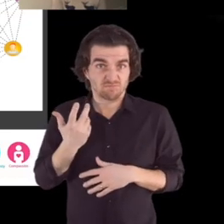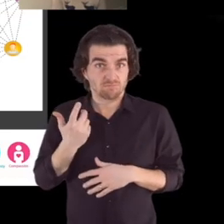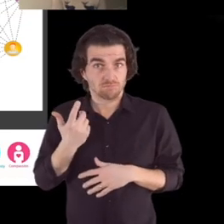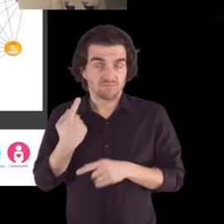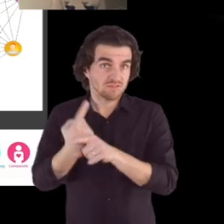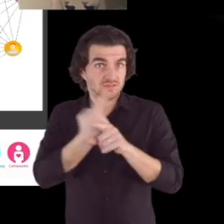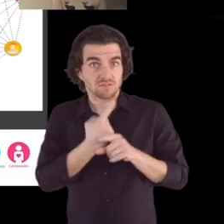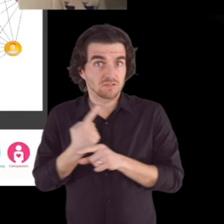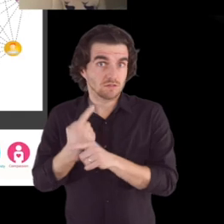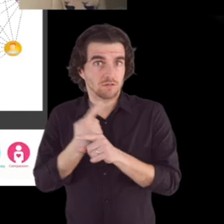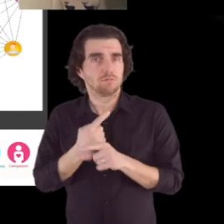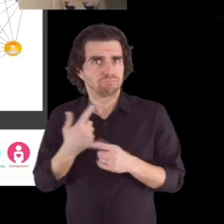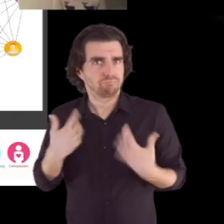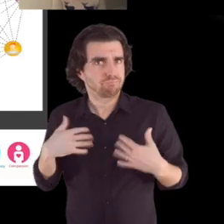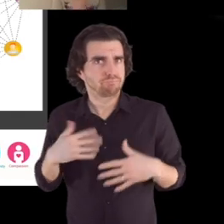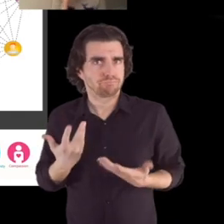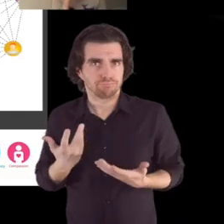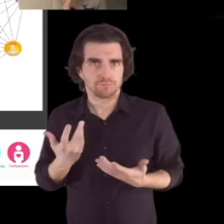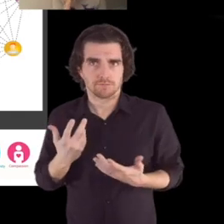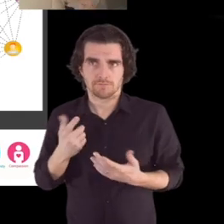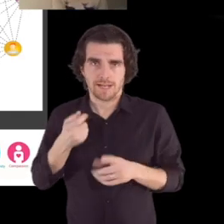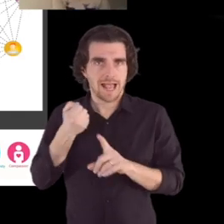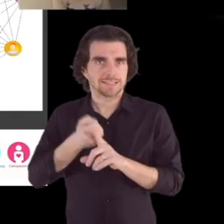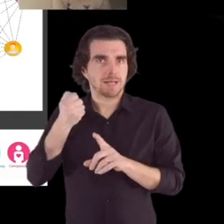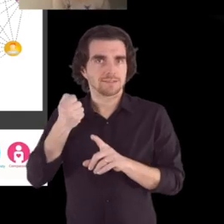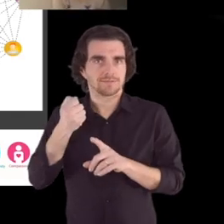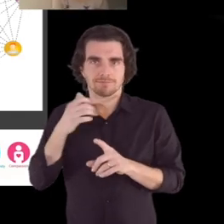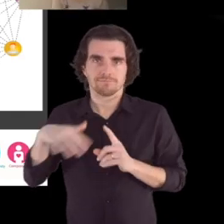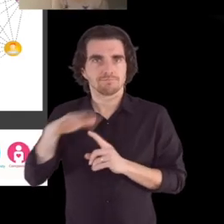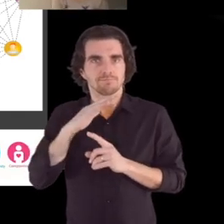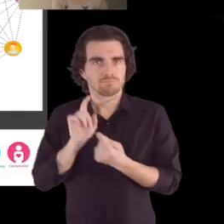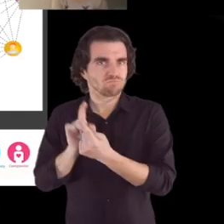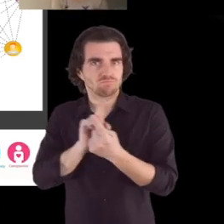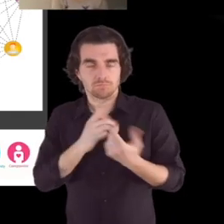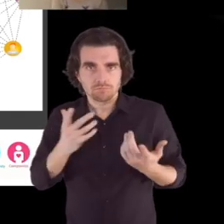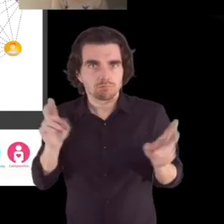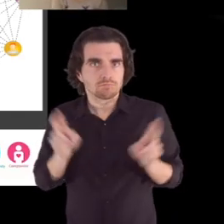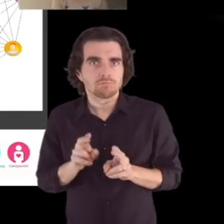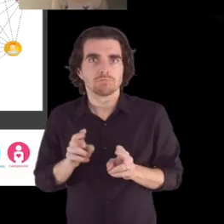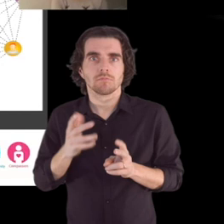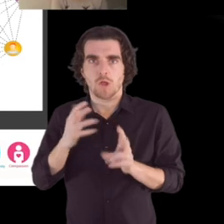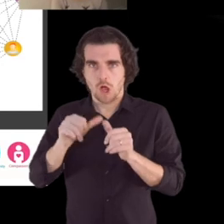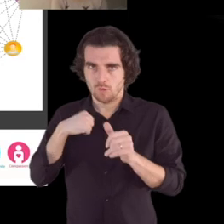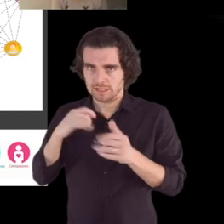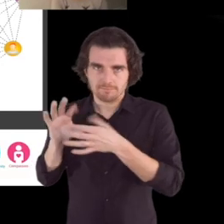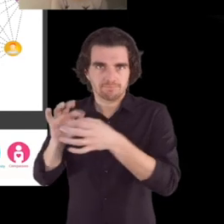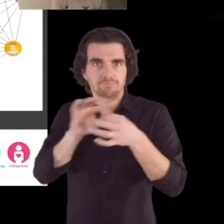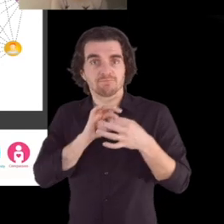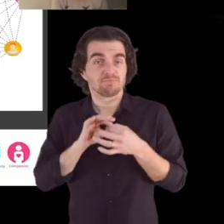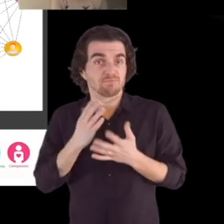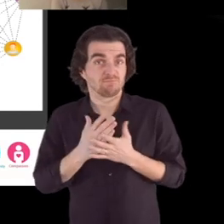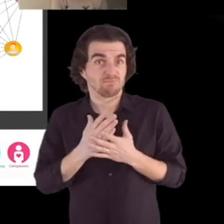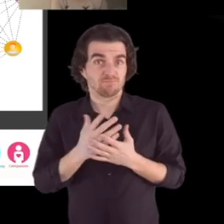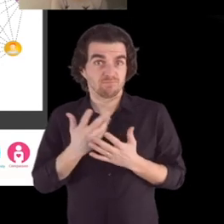I think that's probably been, you know, had a greater impact this year more than ever. Even the idea of social distancing, it kind of gives the idea of not